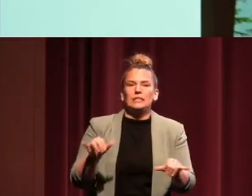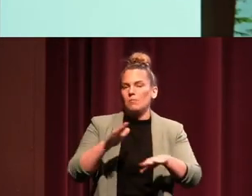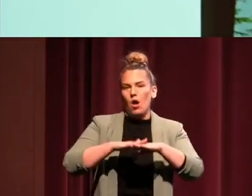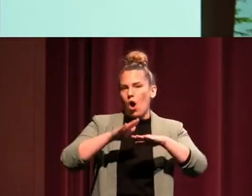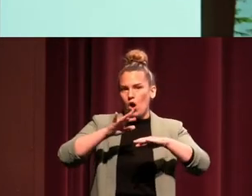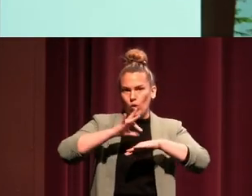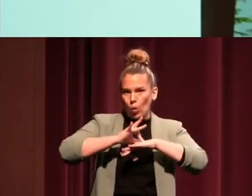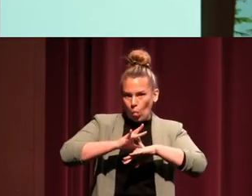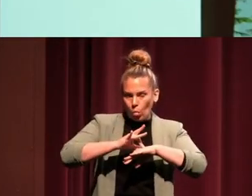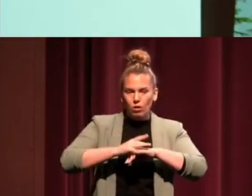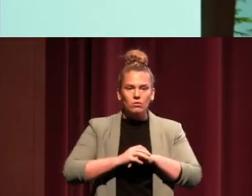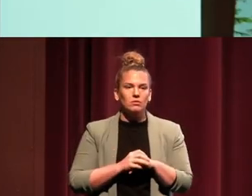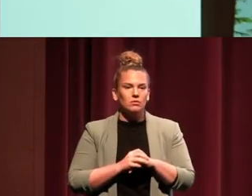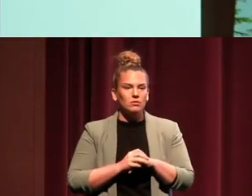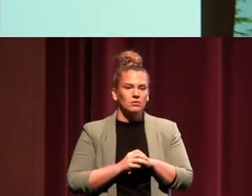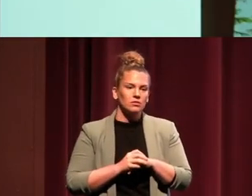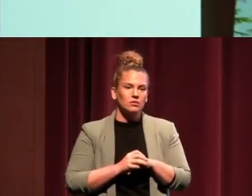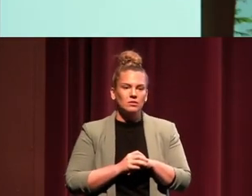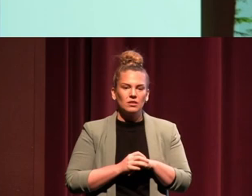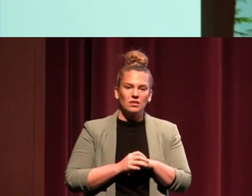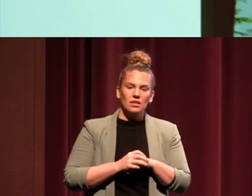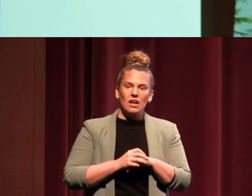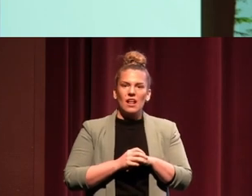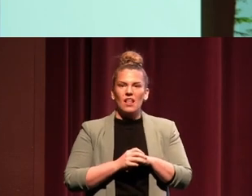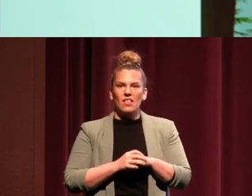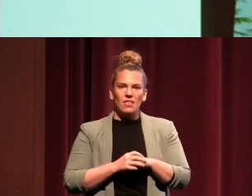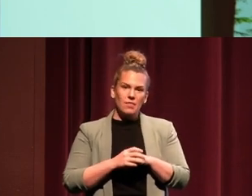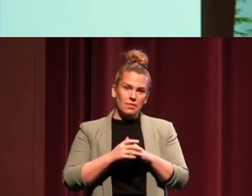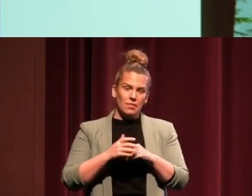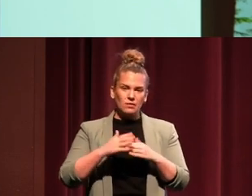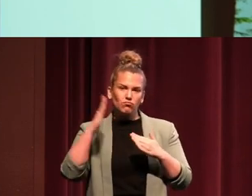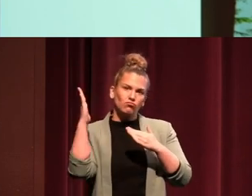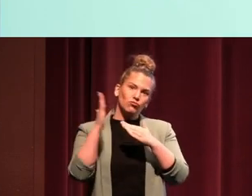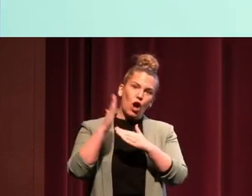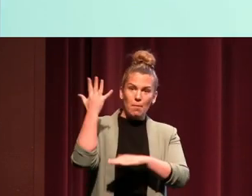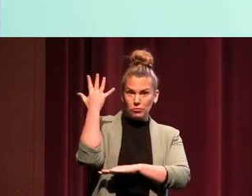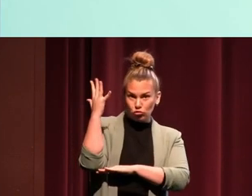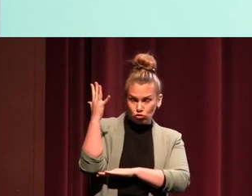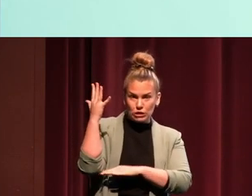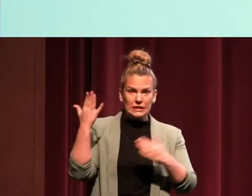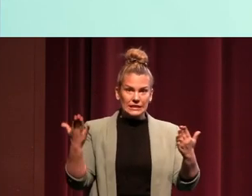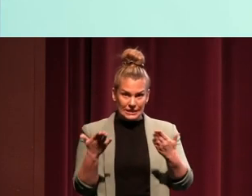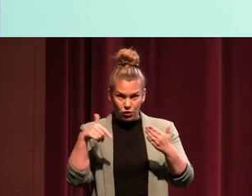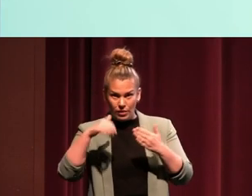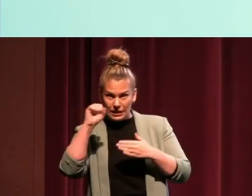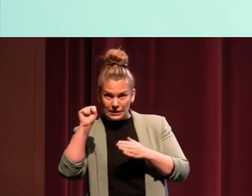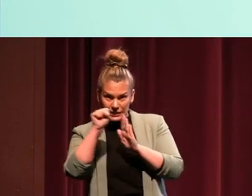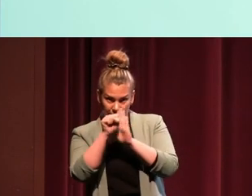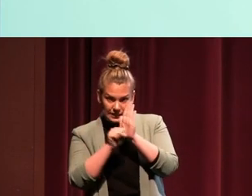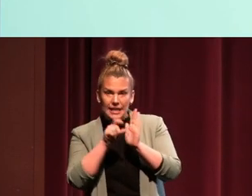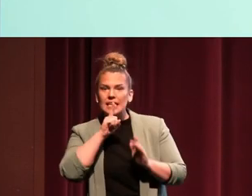The iconic tree of the west side of the state is our friend here, the Douglas fir.